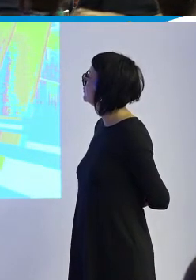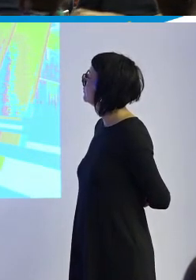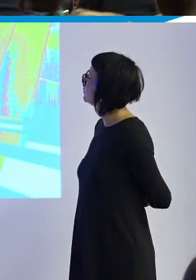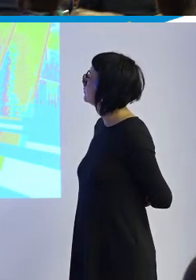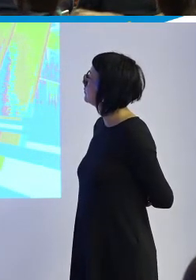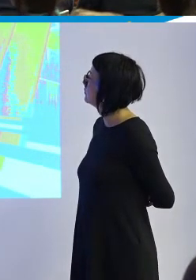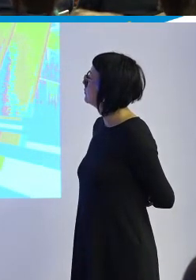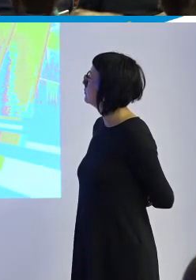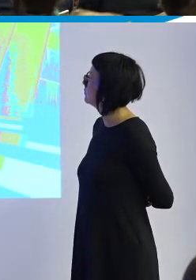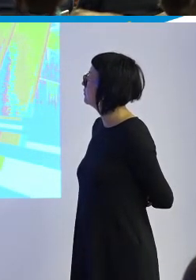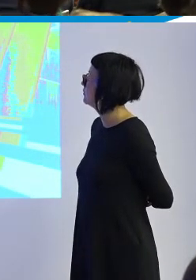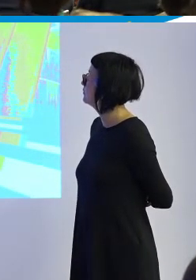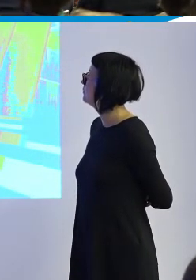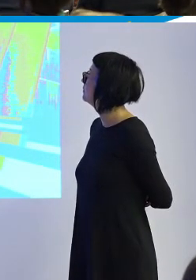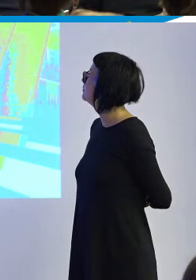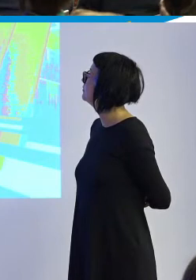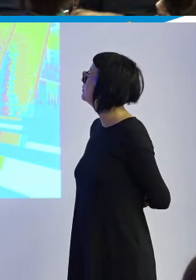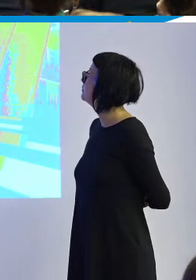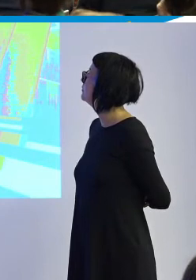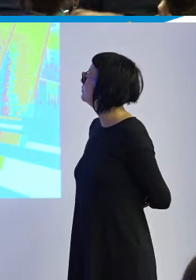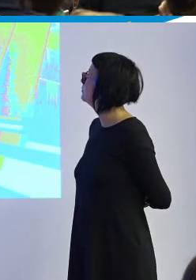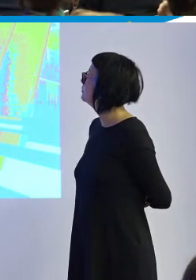with their life of leisure and happiness